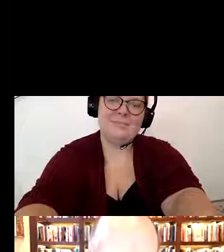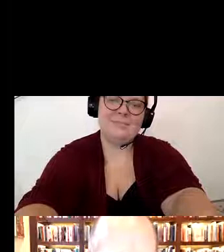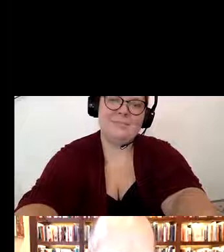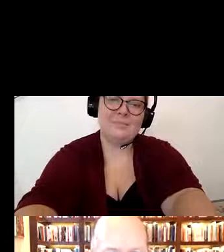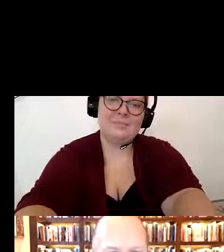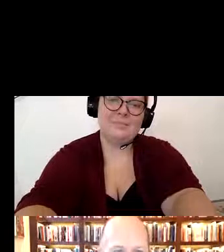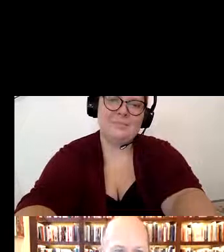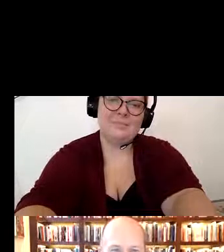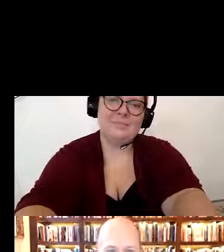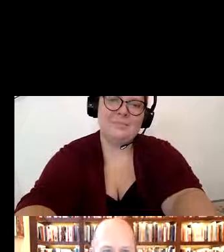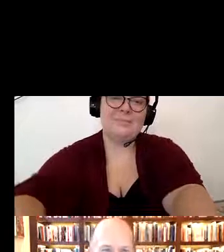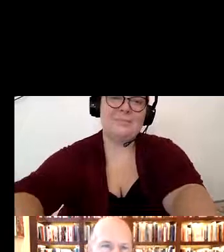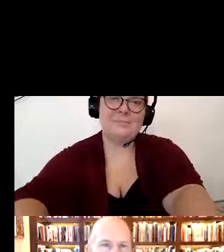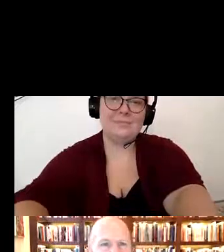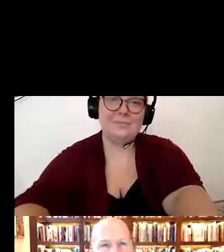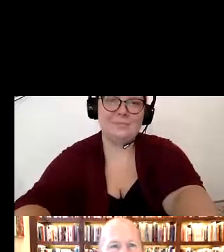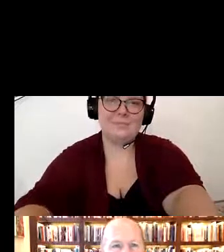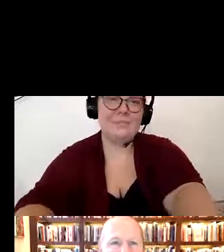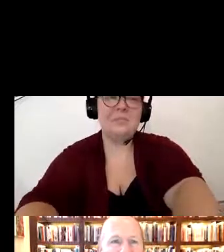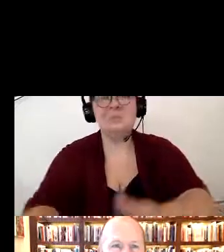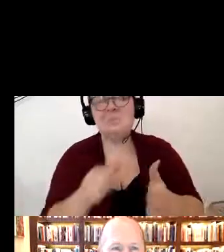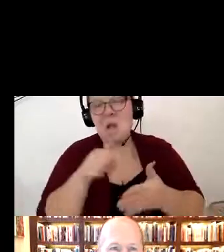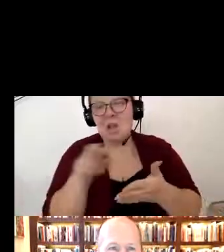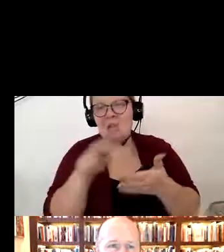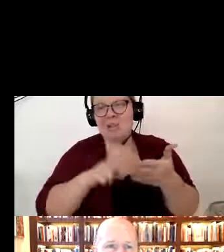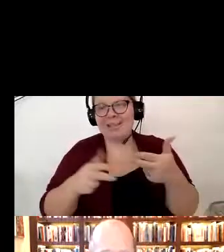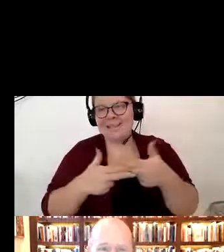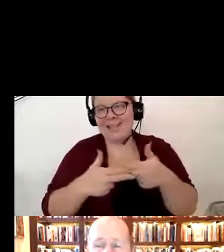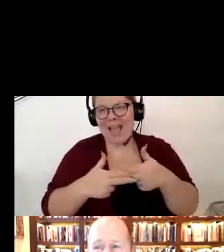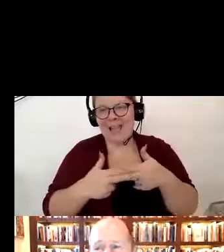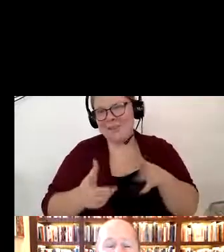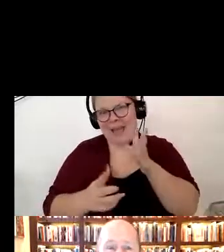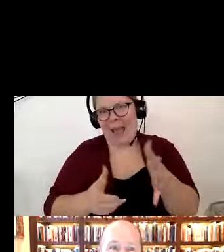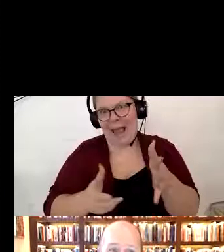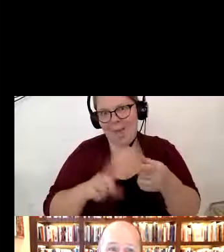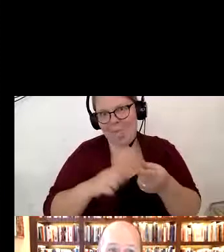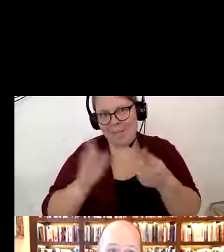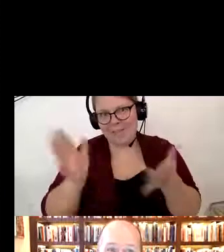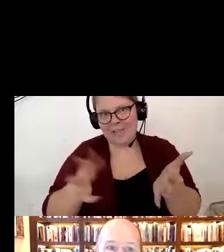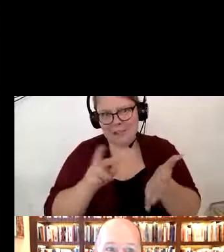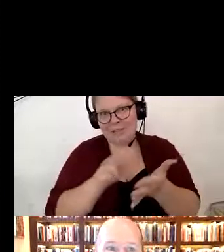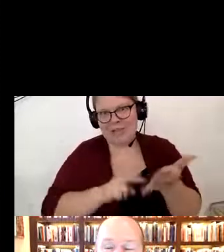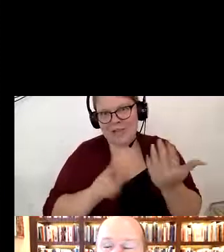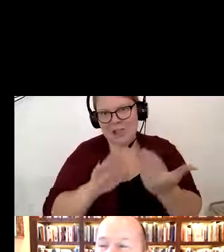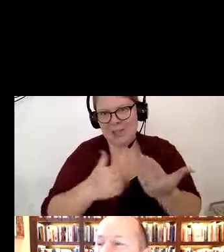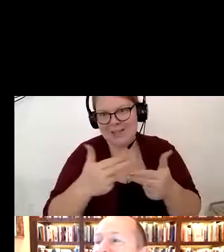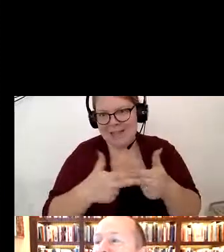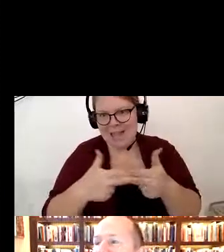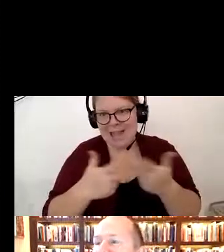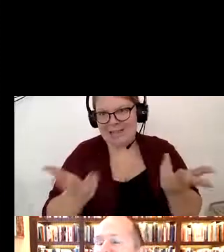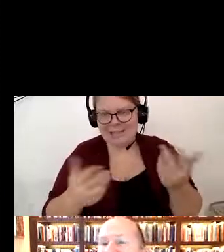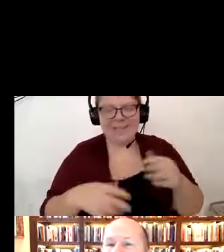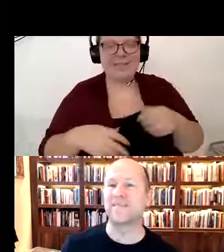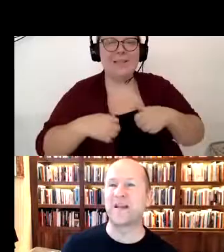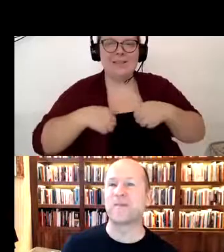slides. You guys can do that. We all hate it when the presenter just reads the slides. It's like, why is the presenter here? I